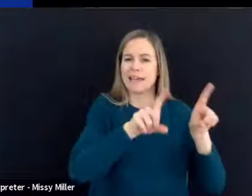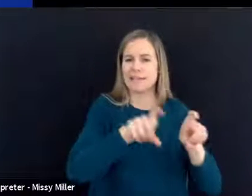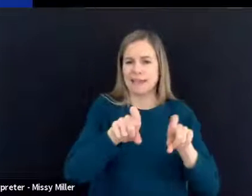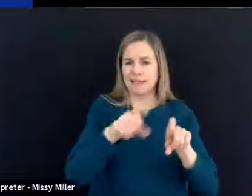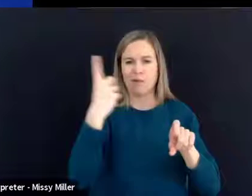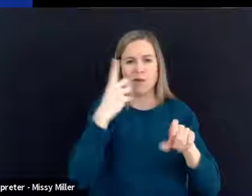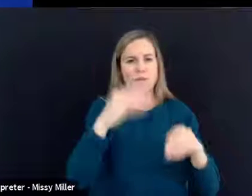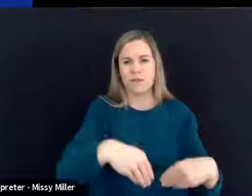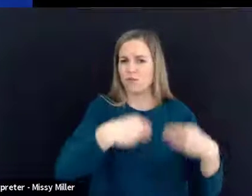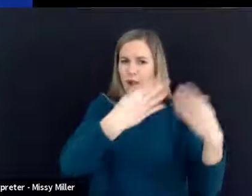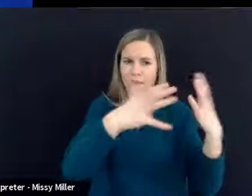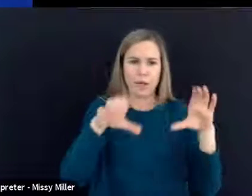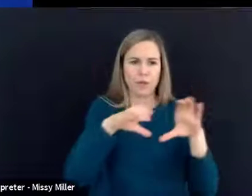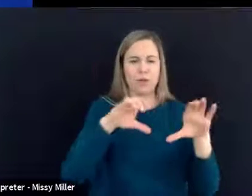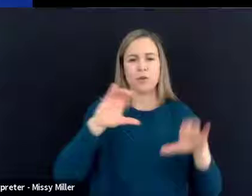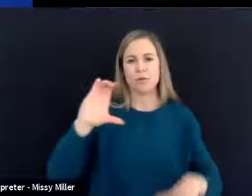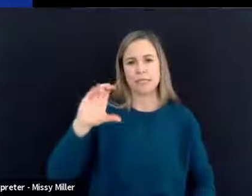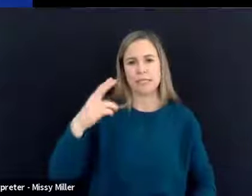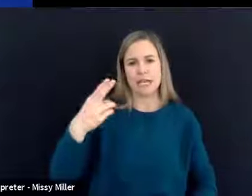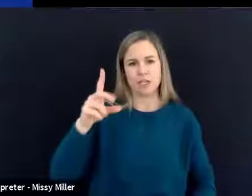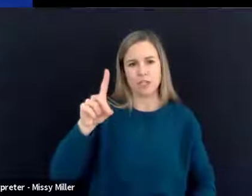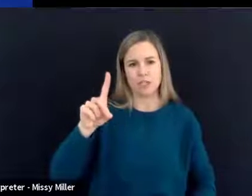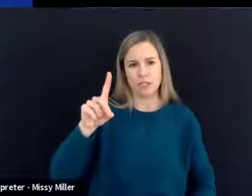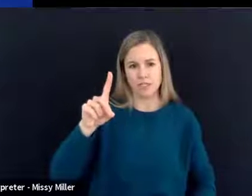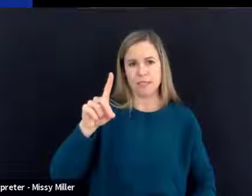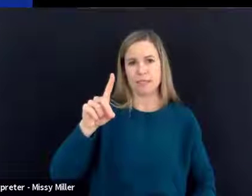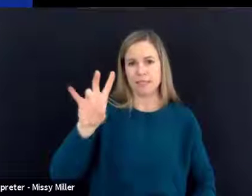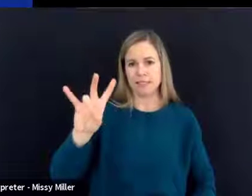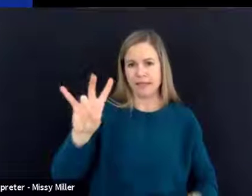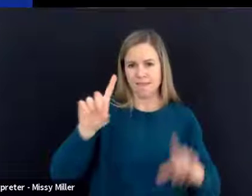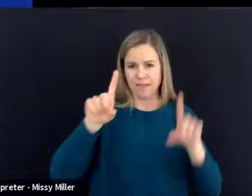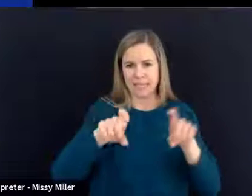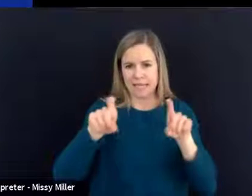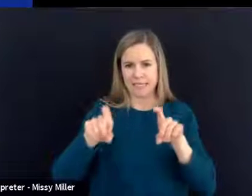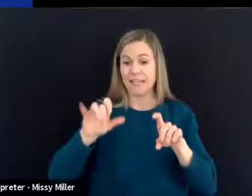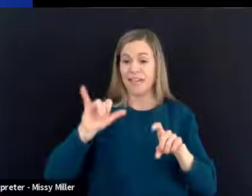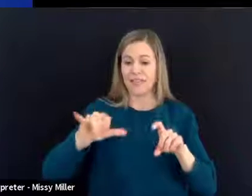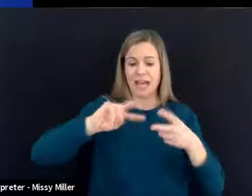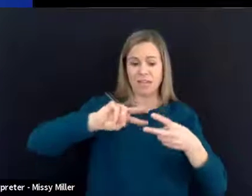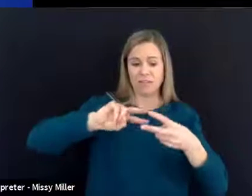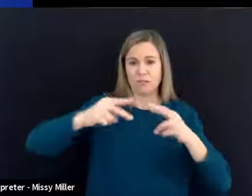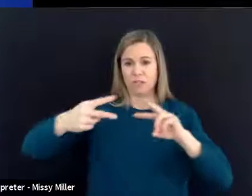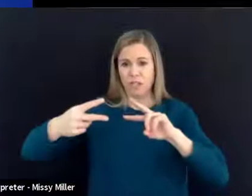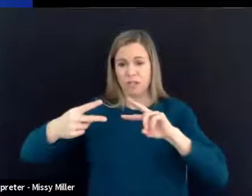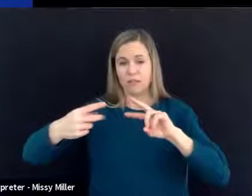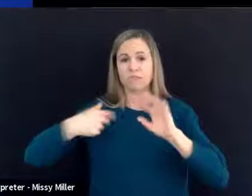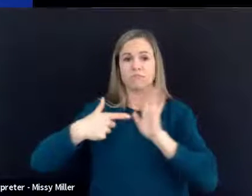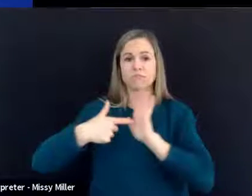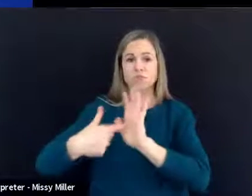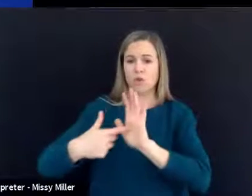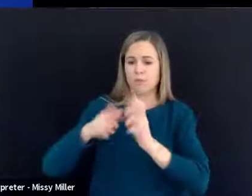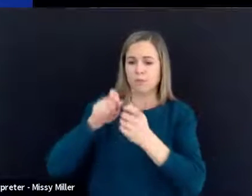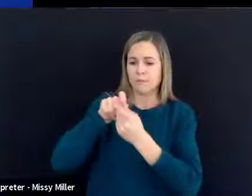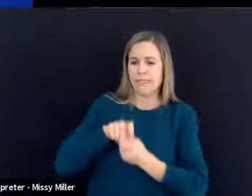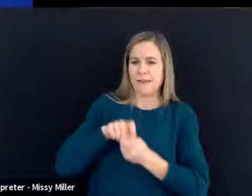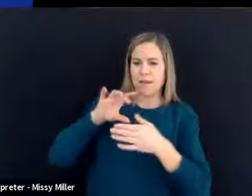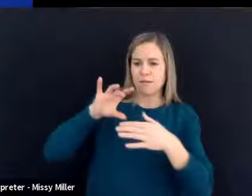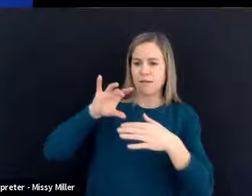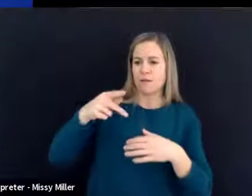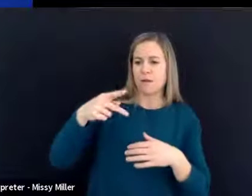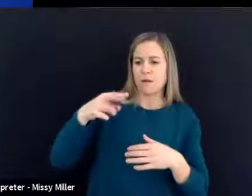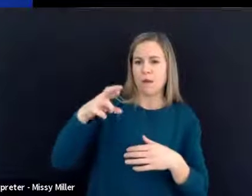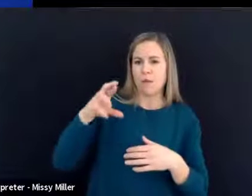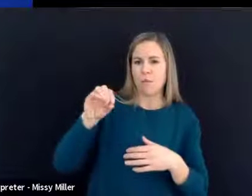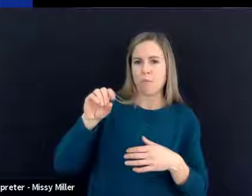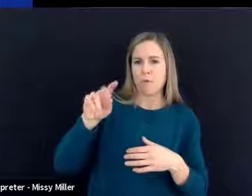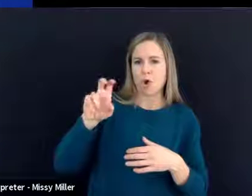recommended. And the CHD7 gene provides instructions for making a particular protein that is found in